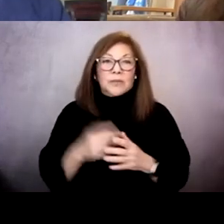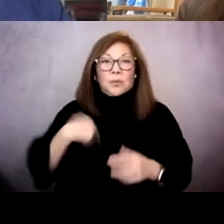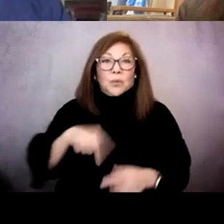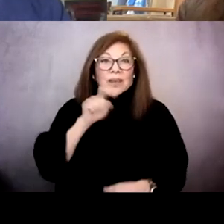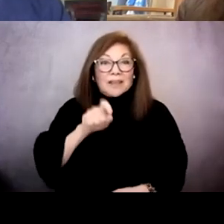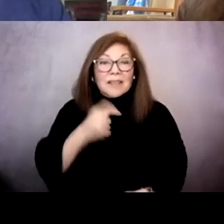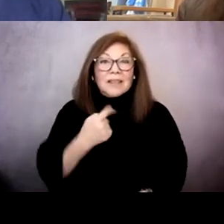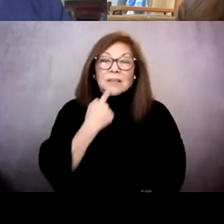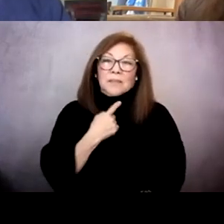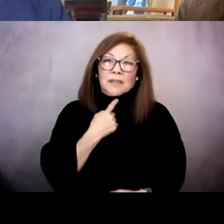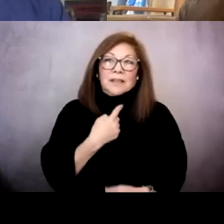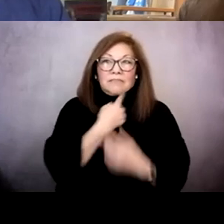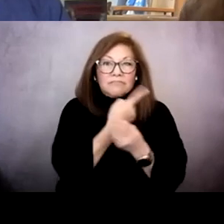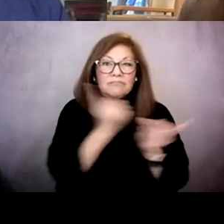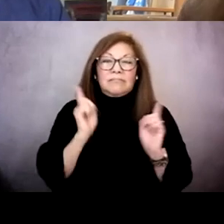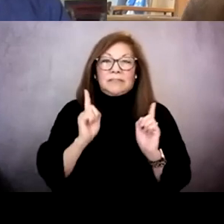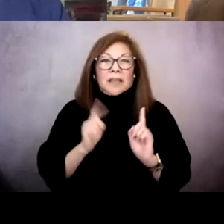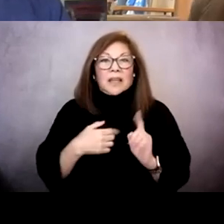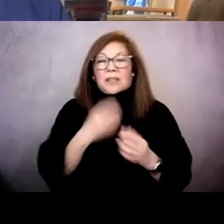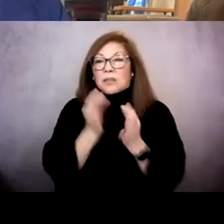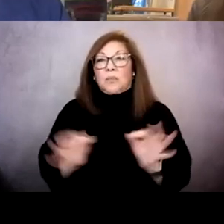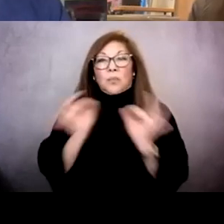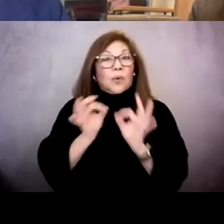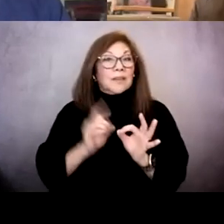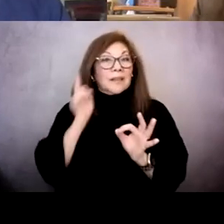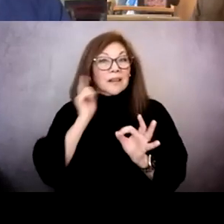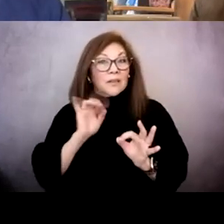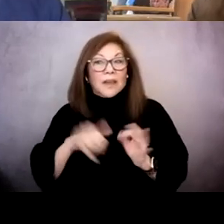to keep saying that. And it's important to hear that